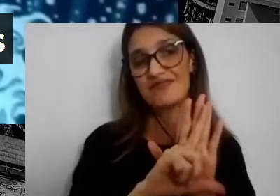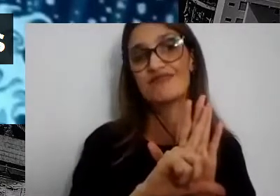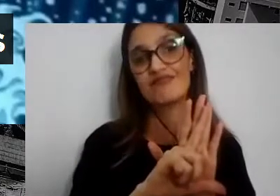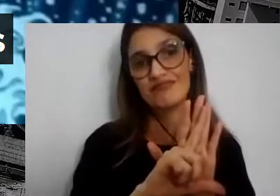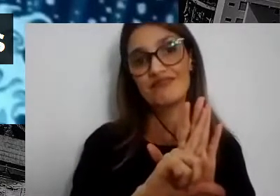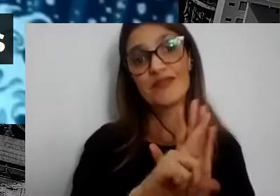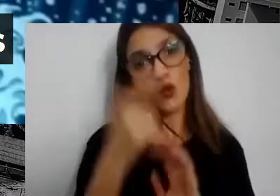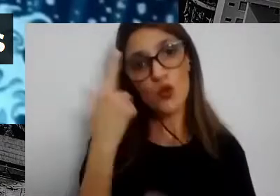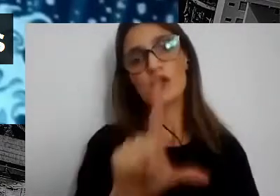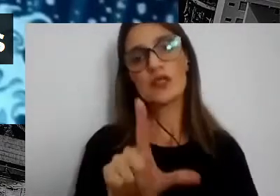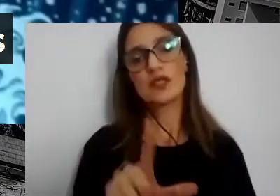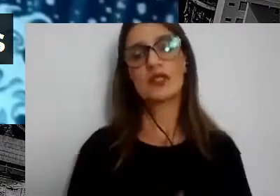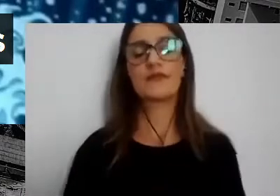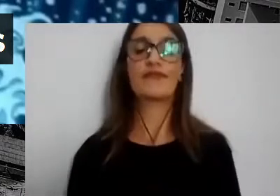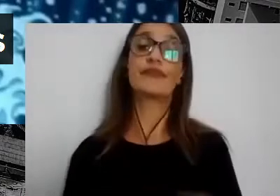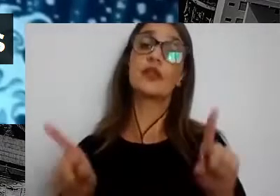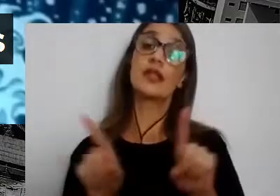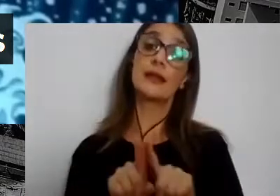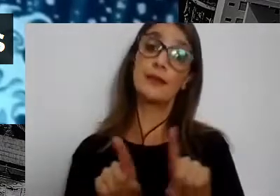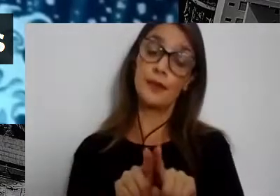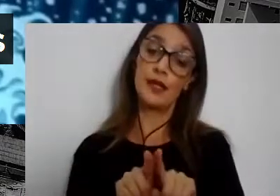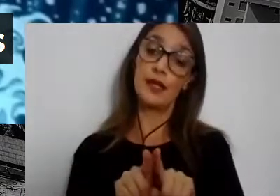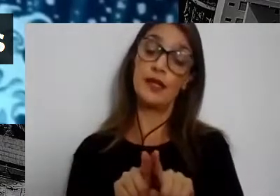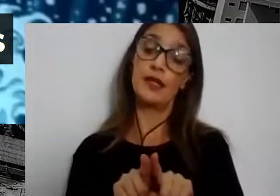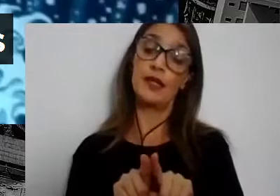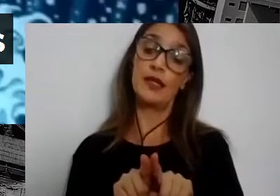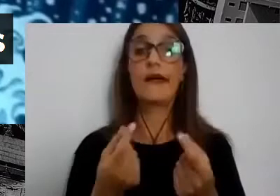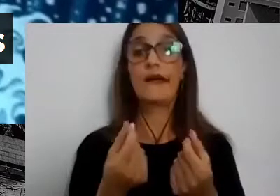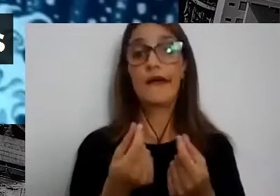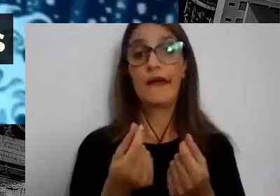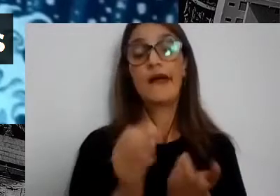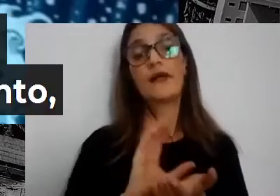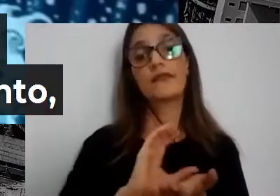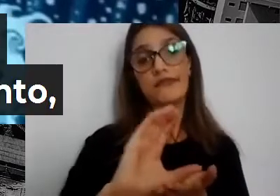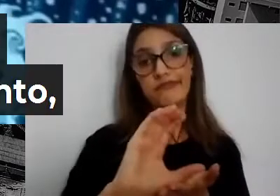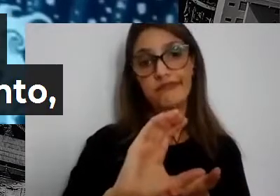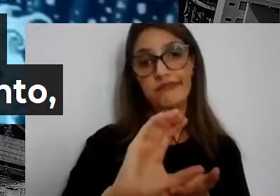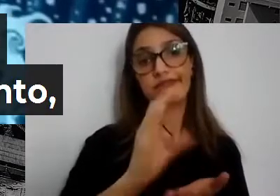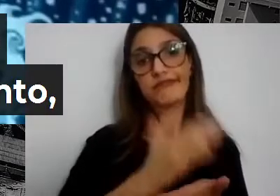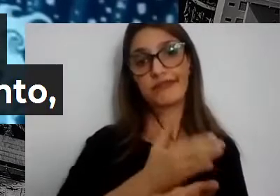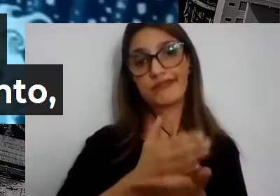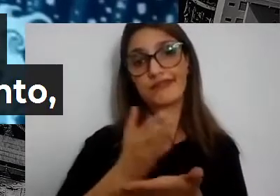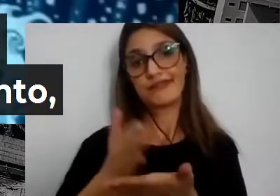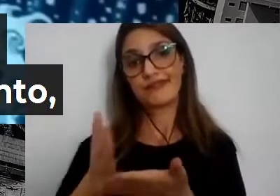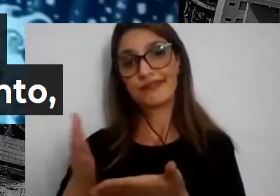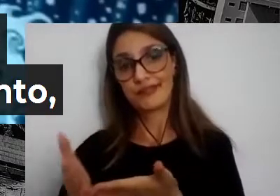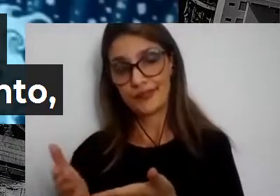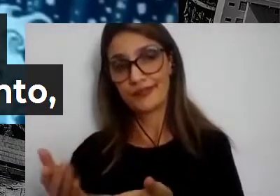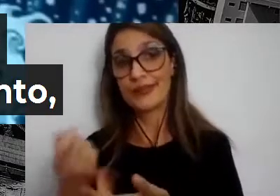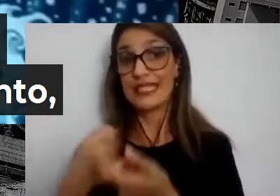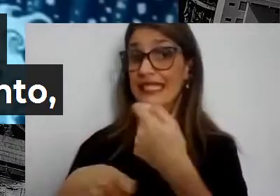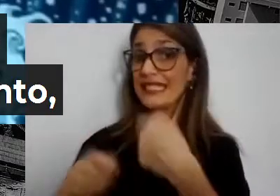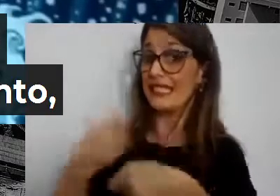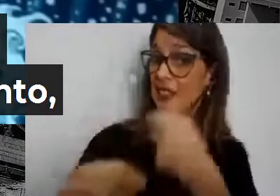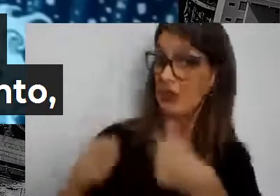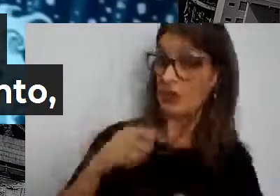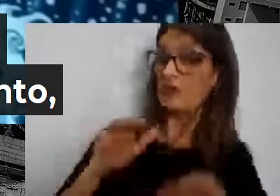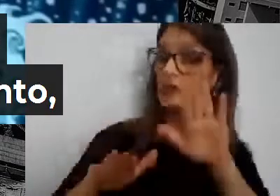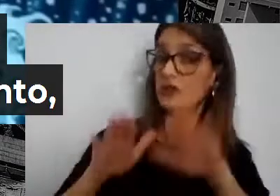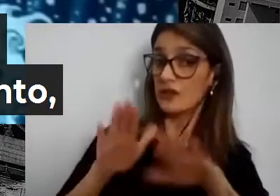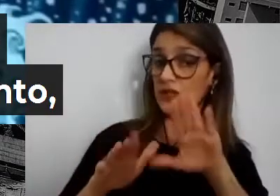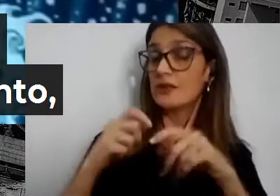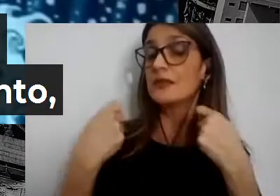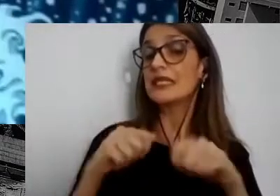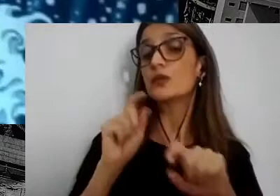financing structures, from a business sector perspective, oftentimes there's a real need to be able to quantify the